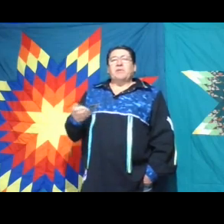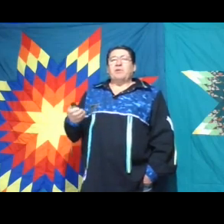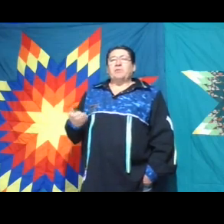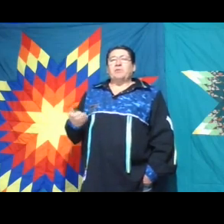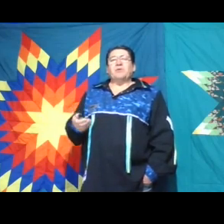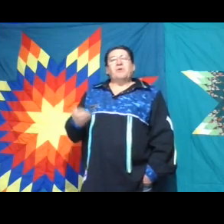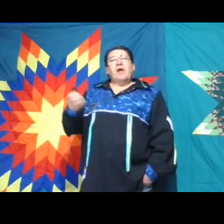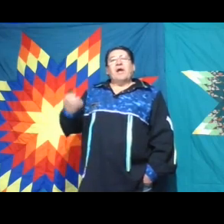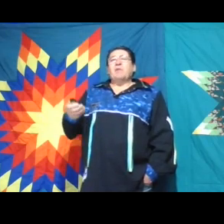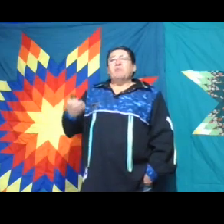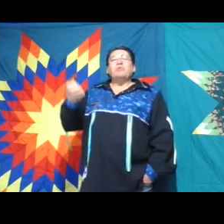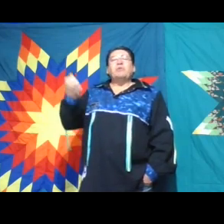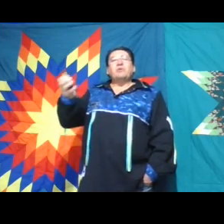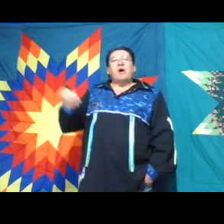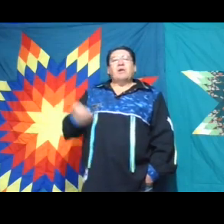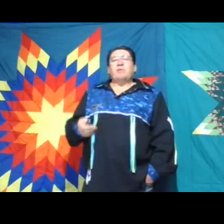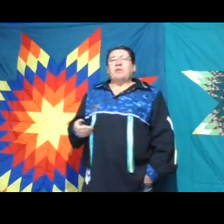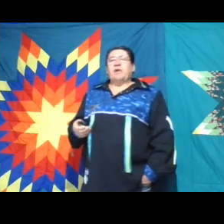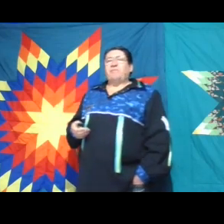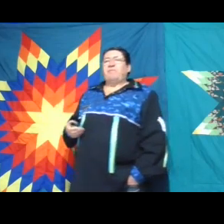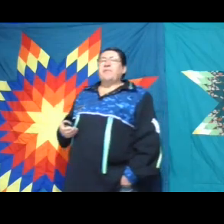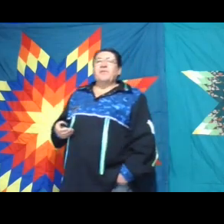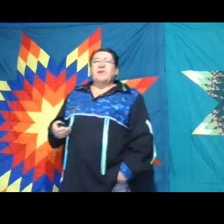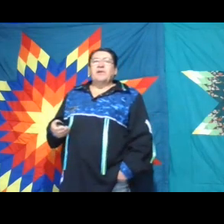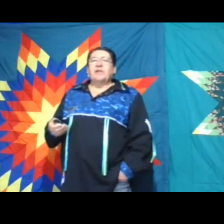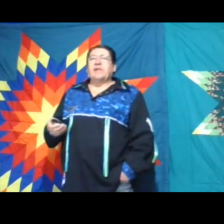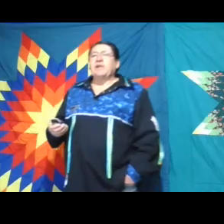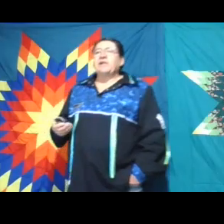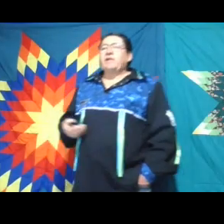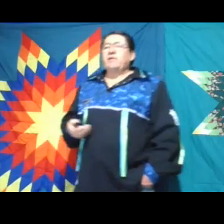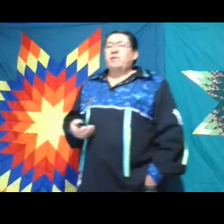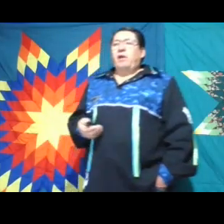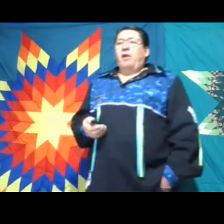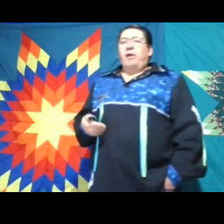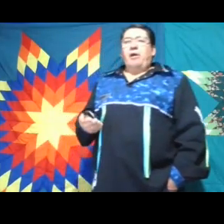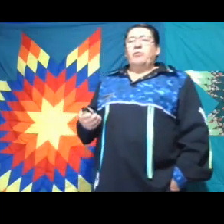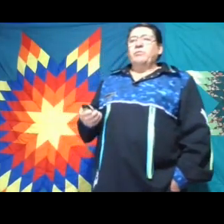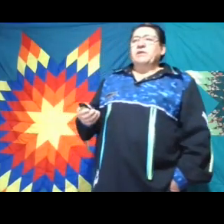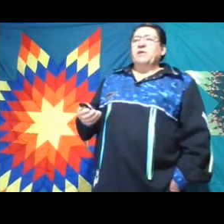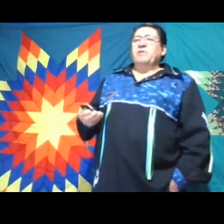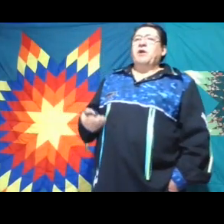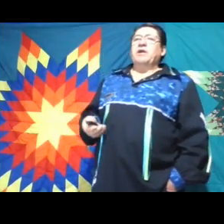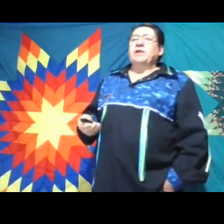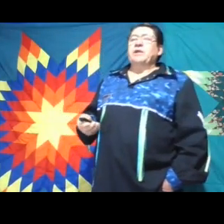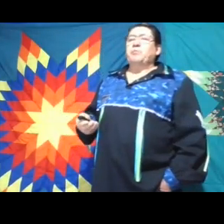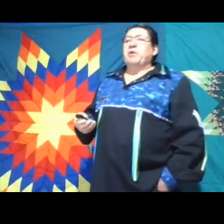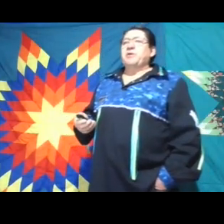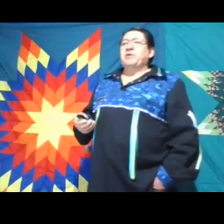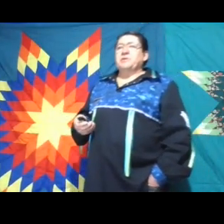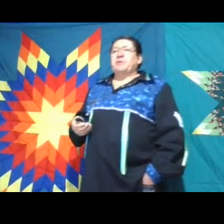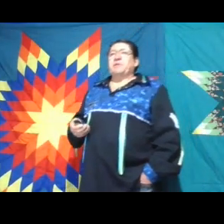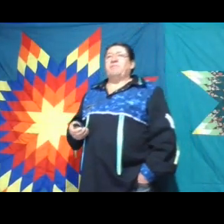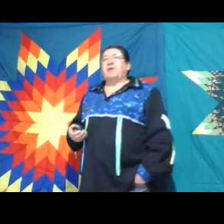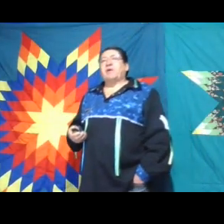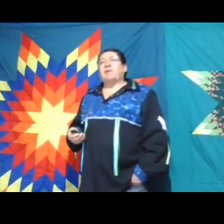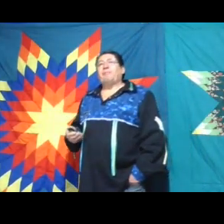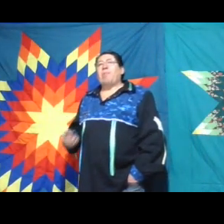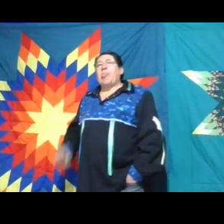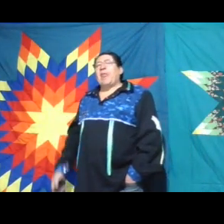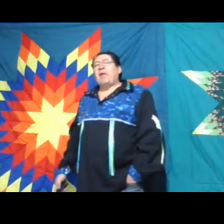for some of those. So again, we'll talk about that further in detail when we start talking the barrier